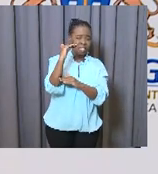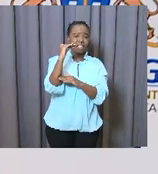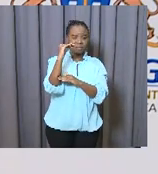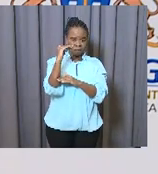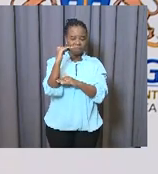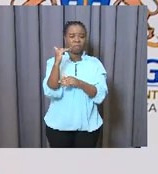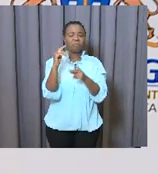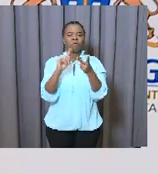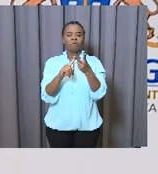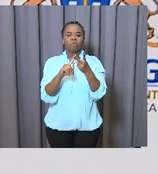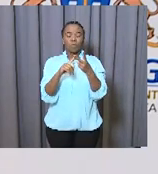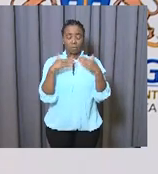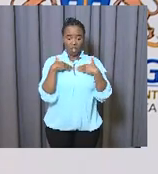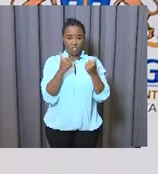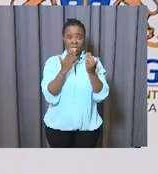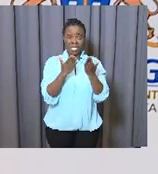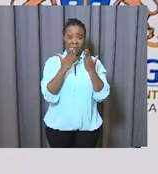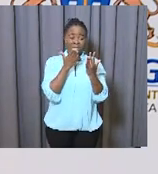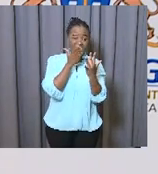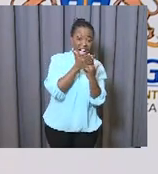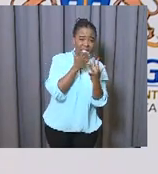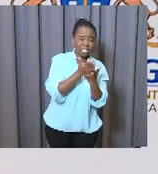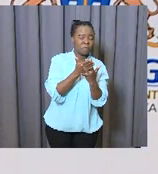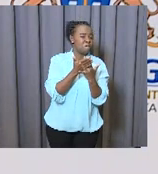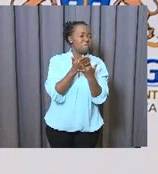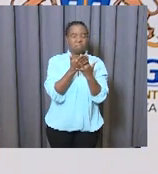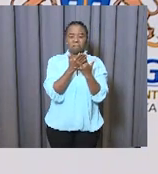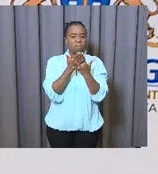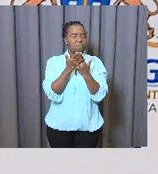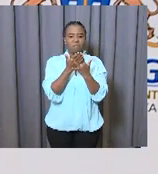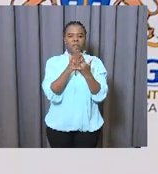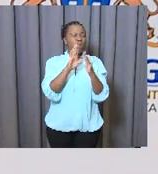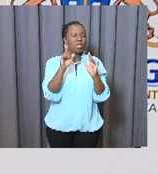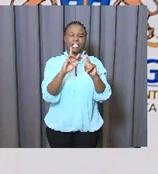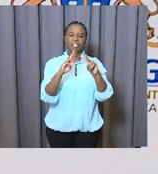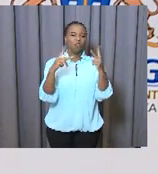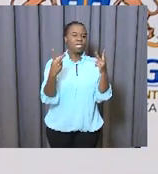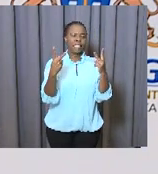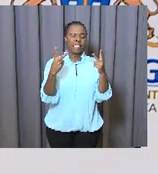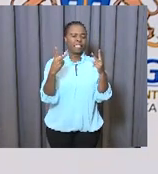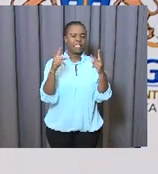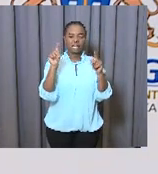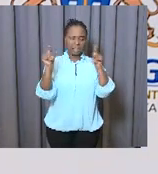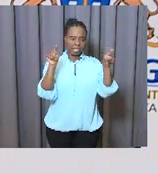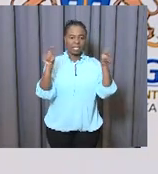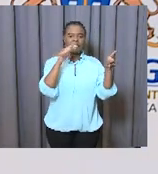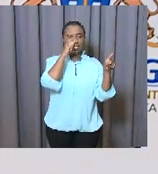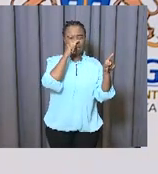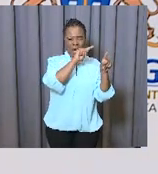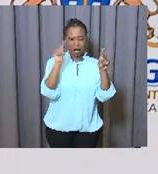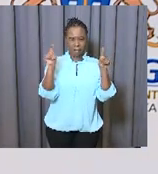access to health services in those areas is not at the same and including the number of people in